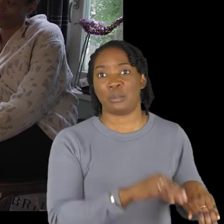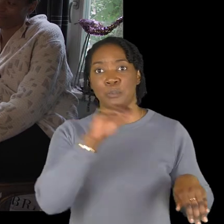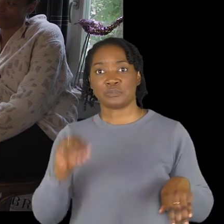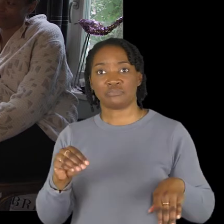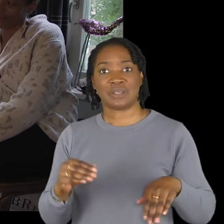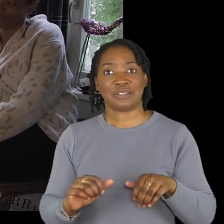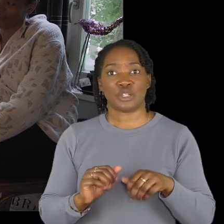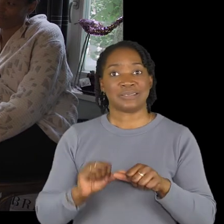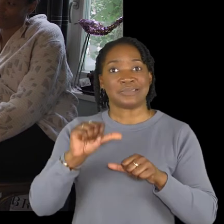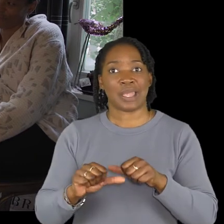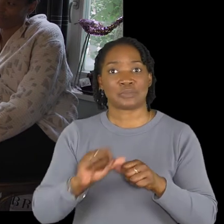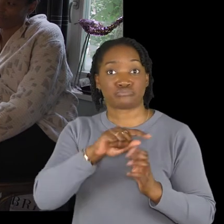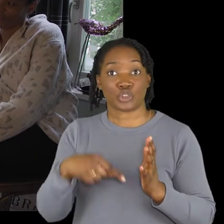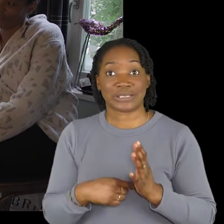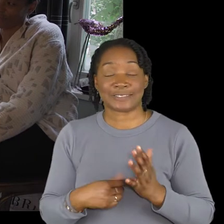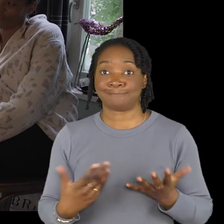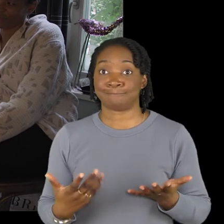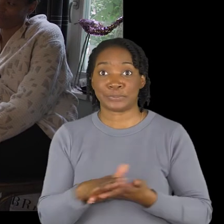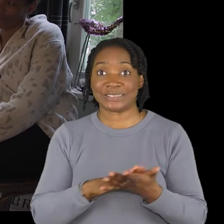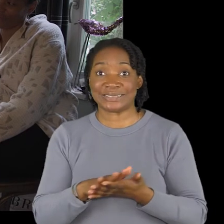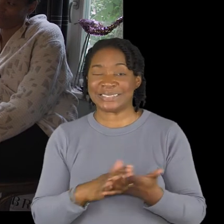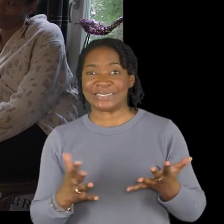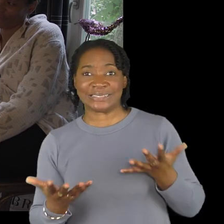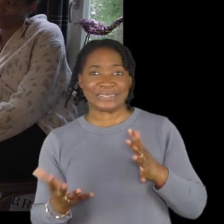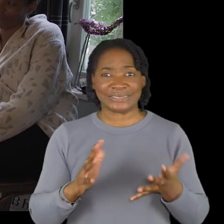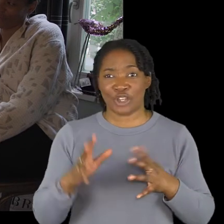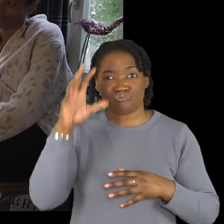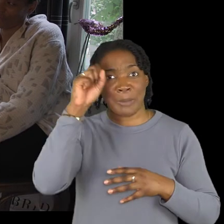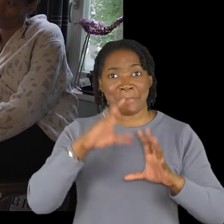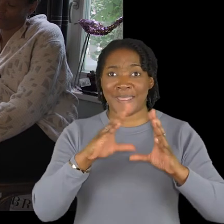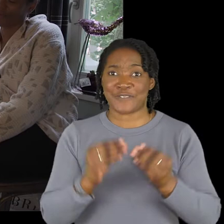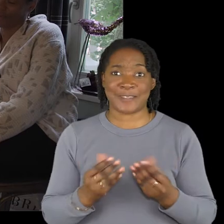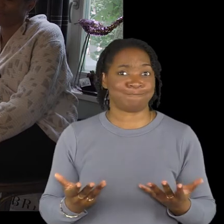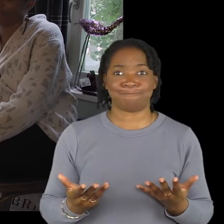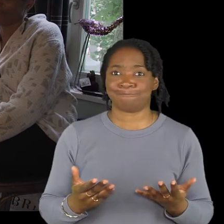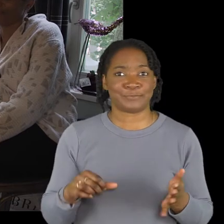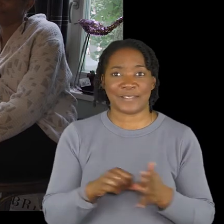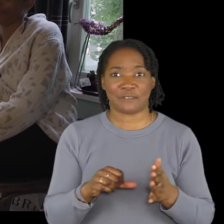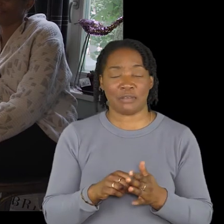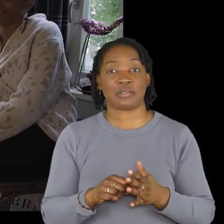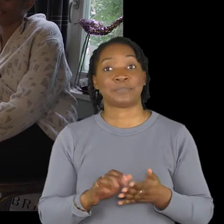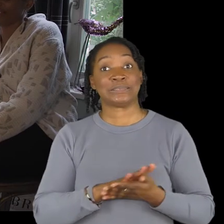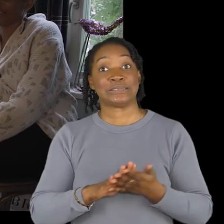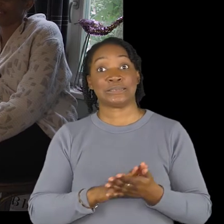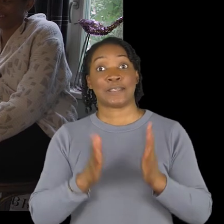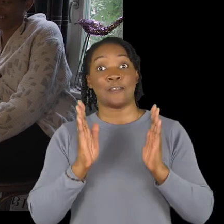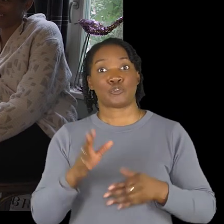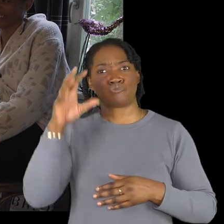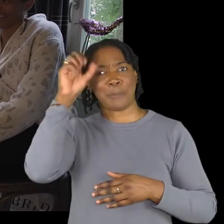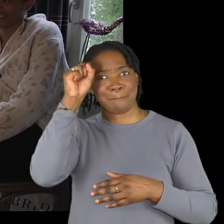you moved on to the next thing. And so you don't necessarily, you kind of remember it. And so you have to remember